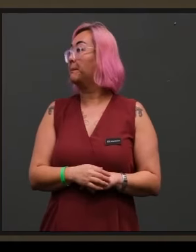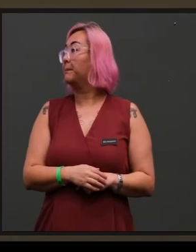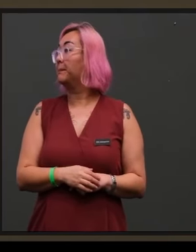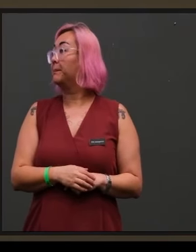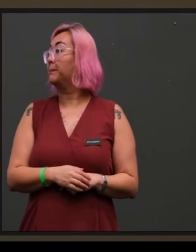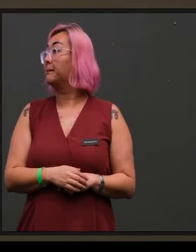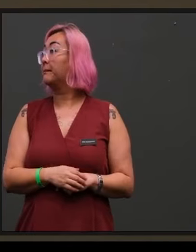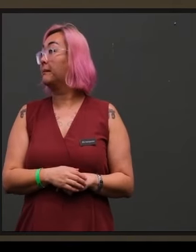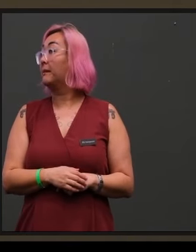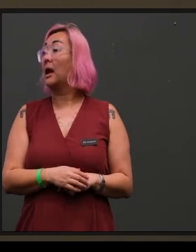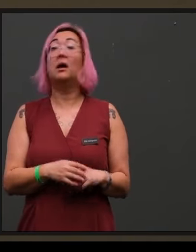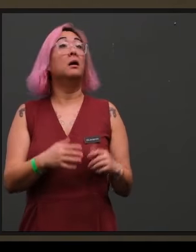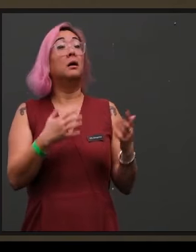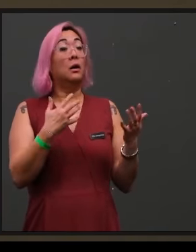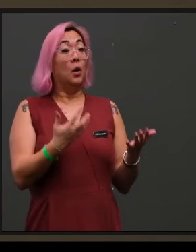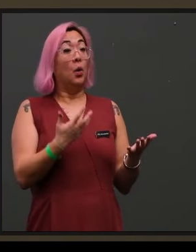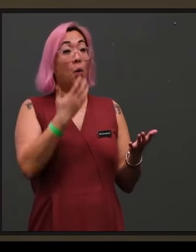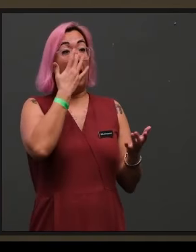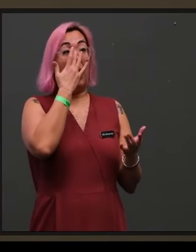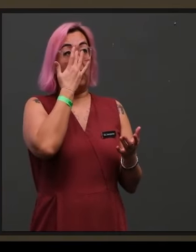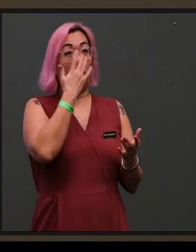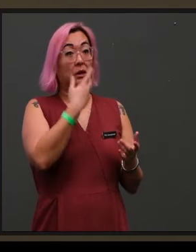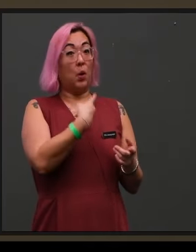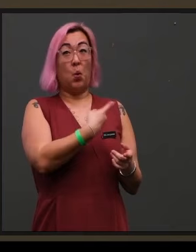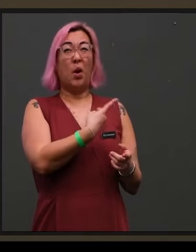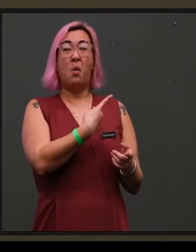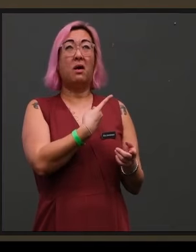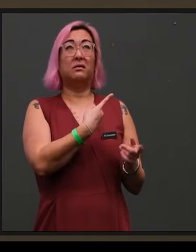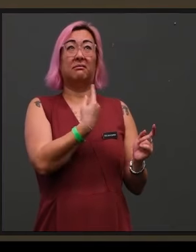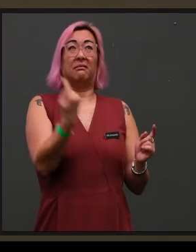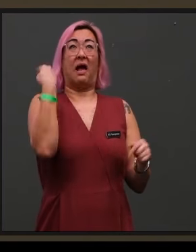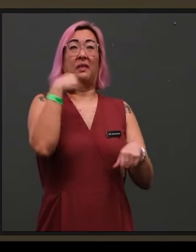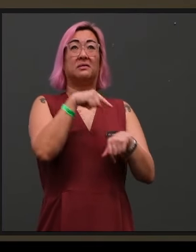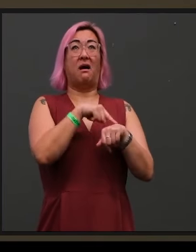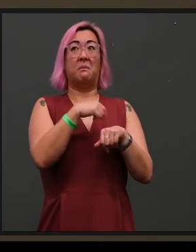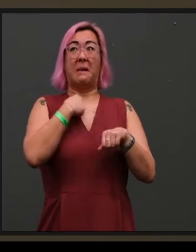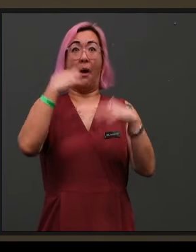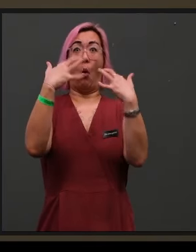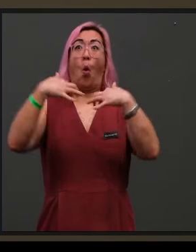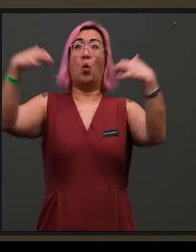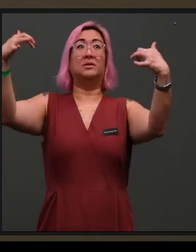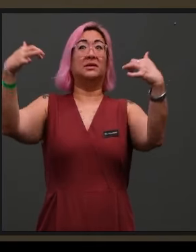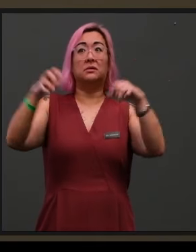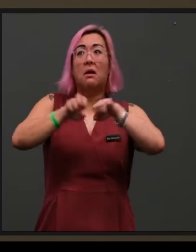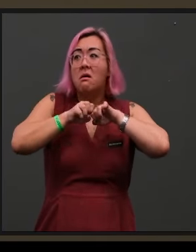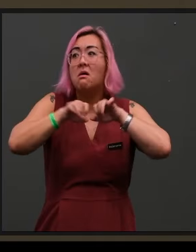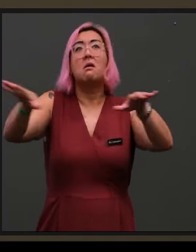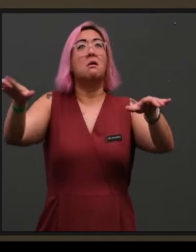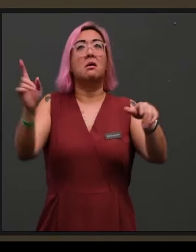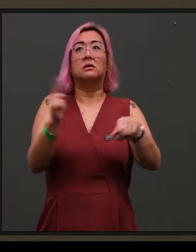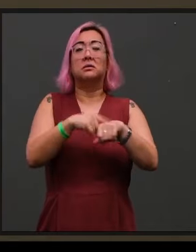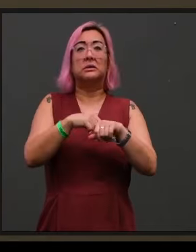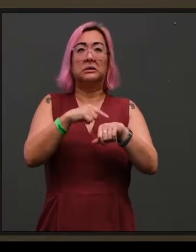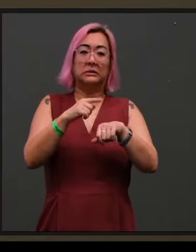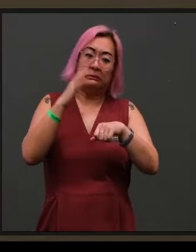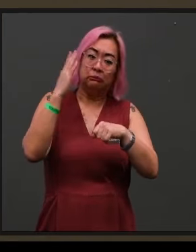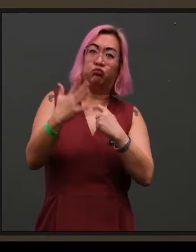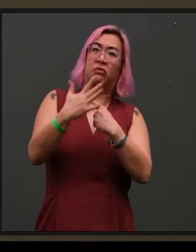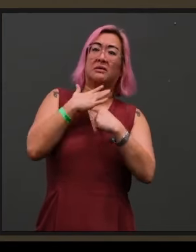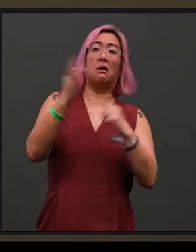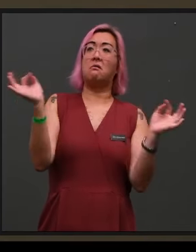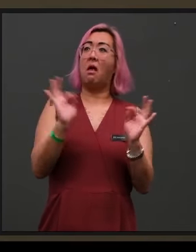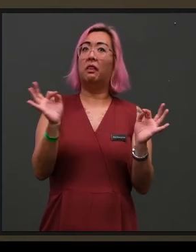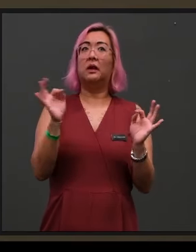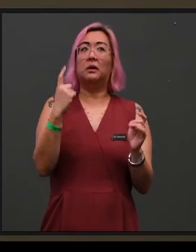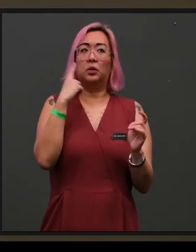Well, we weren't really making it for anyone at the time other than ourselves. We didn't really think anyone would play it. So it was kind